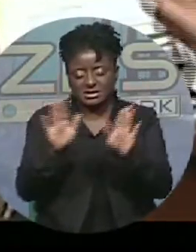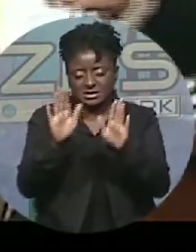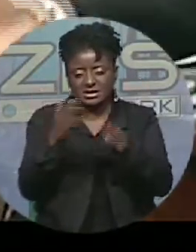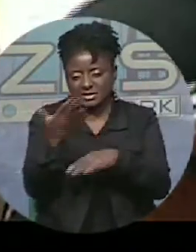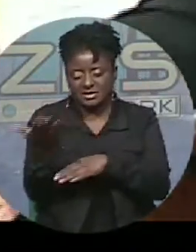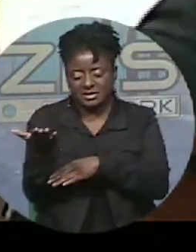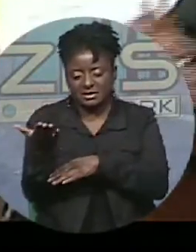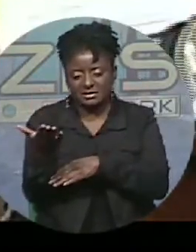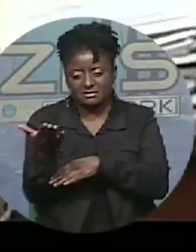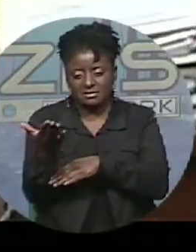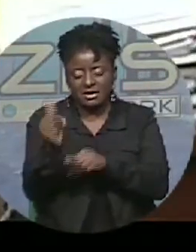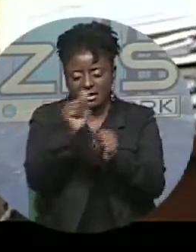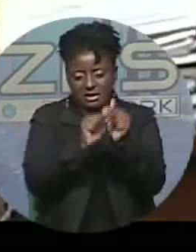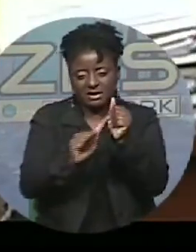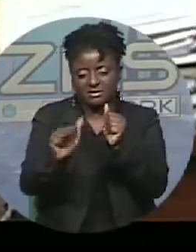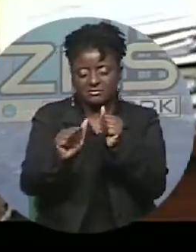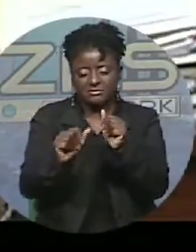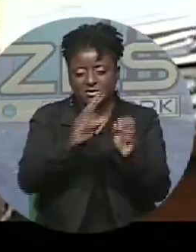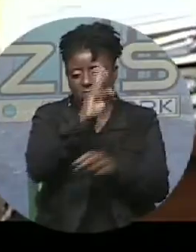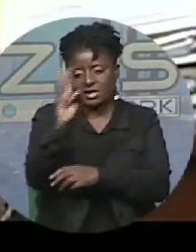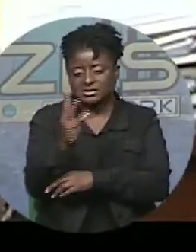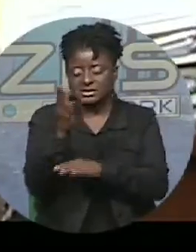Every Wednesday night, they're right there.